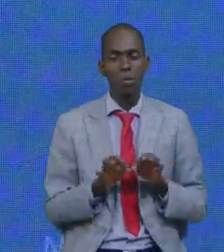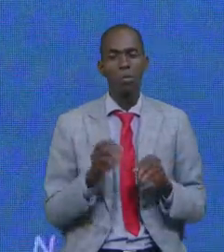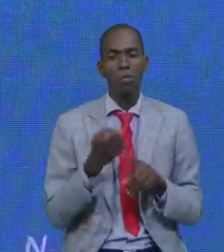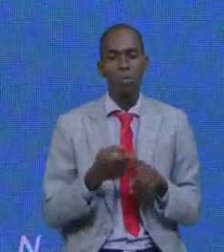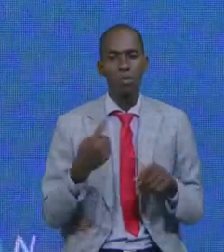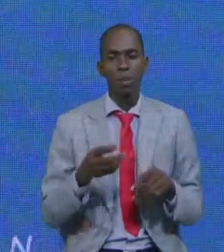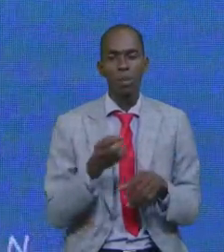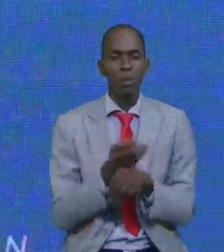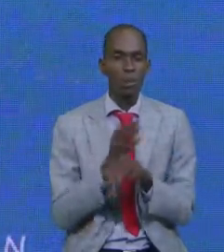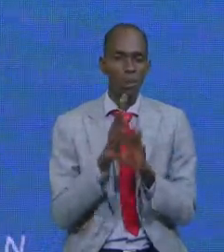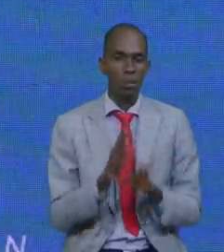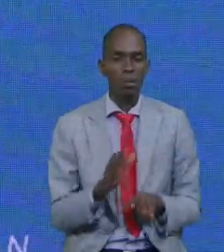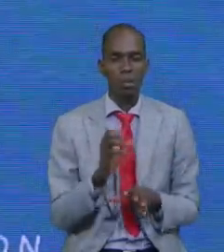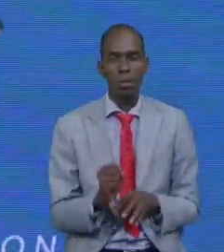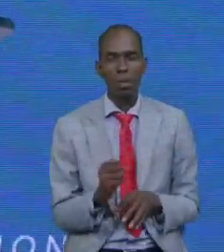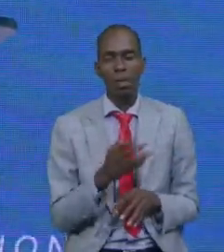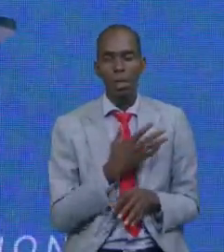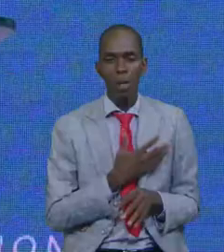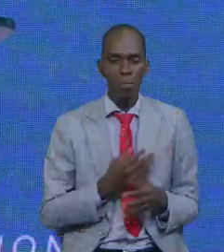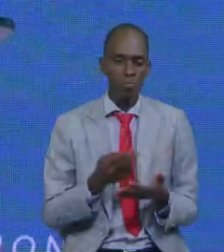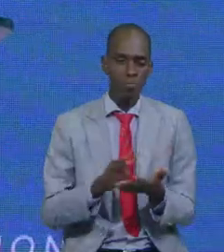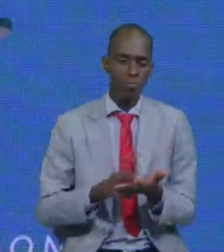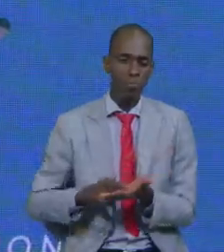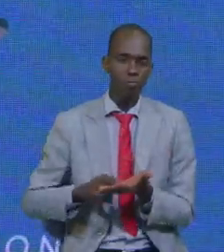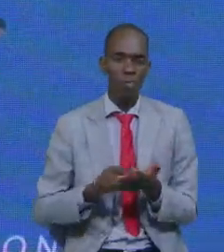details and submit